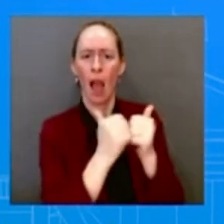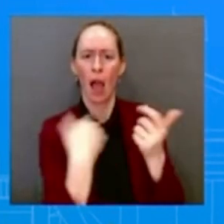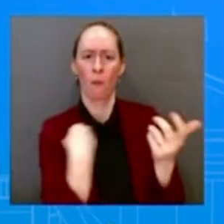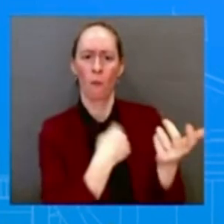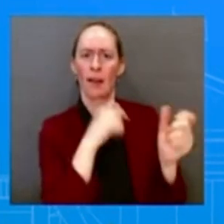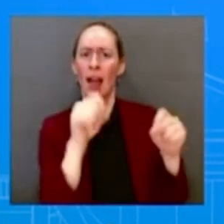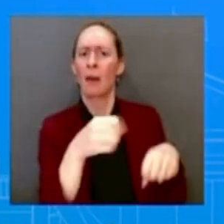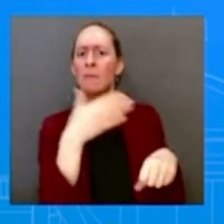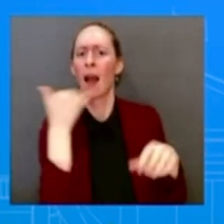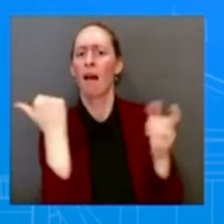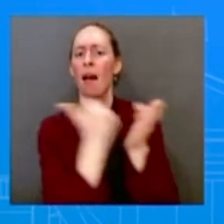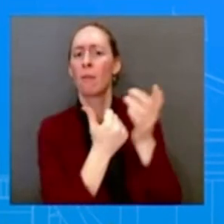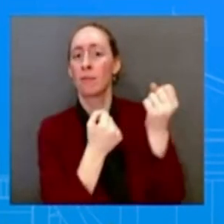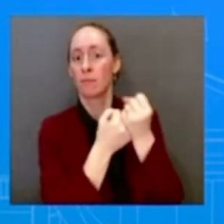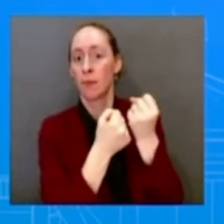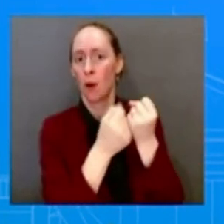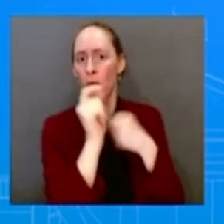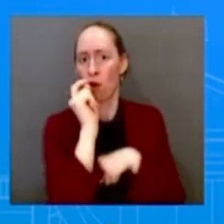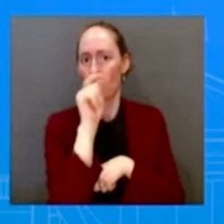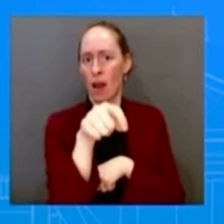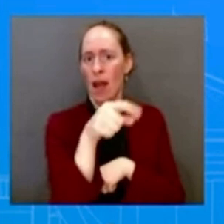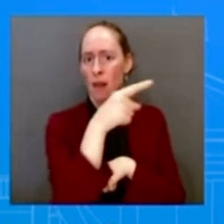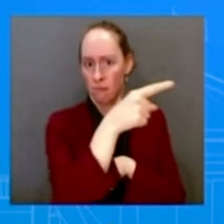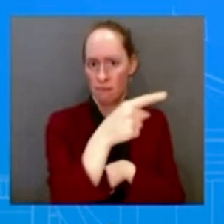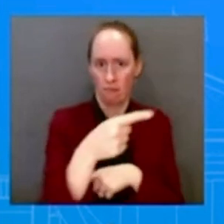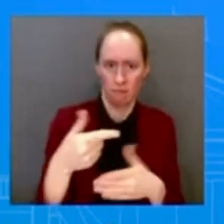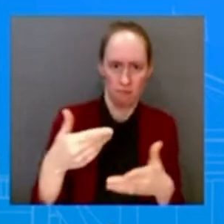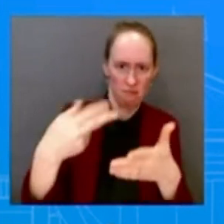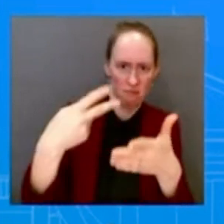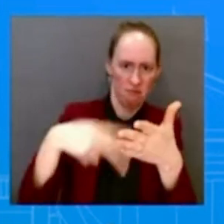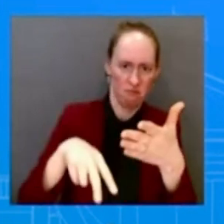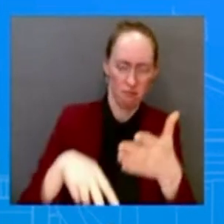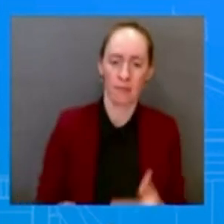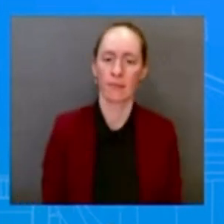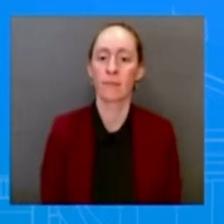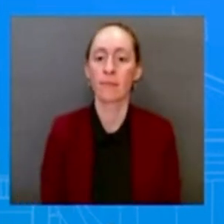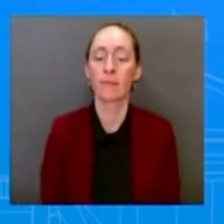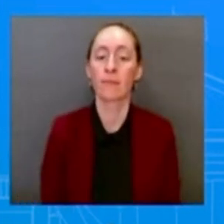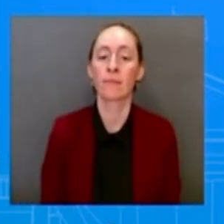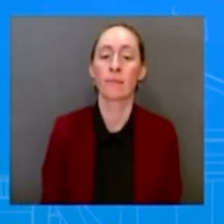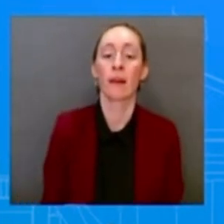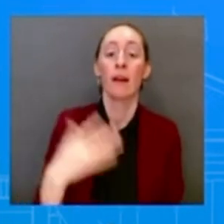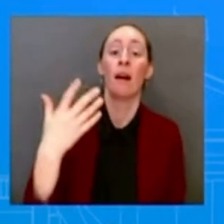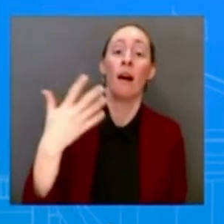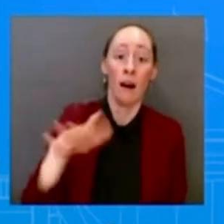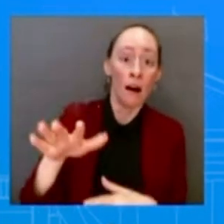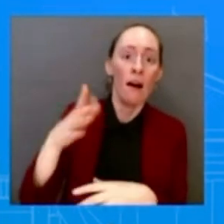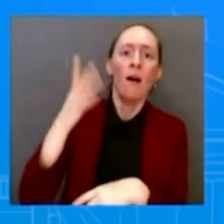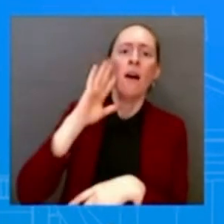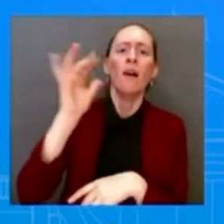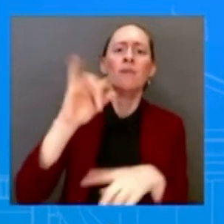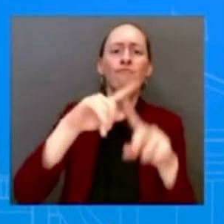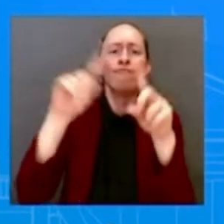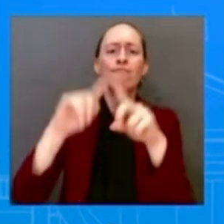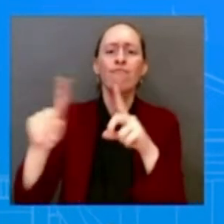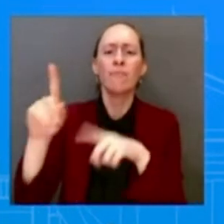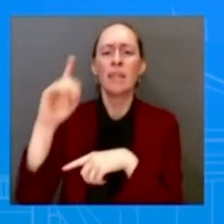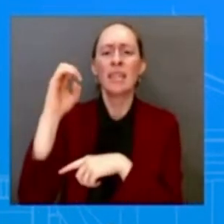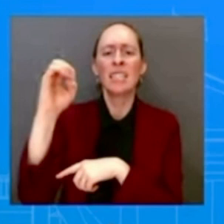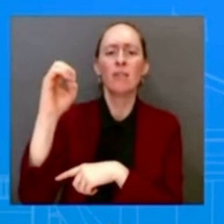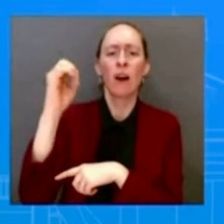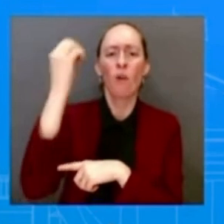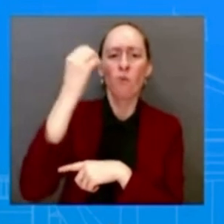meet with the leaders of the Bucharest Nine, a group of our eastern flank NATO allies, to reaffirm the United States' unwavering